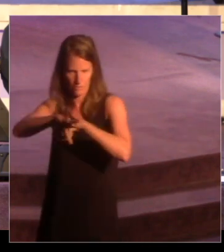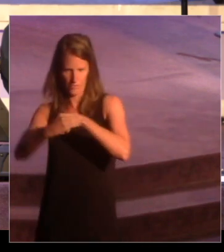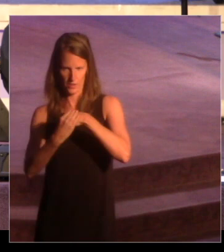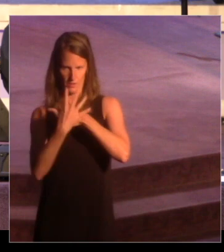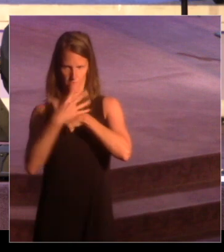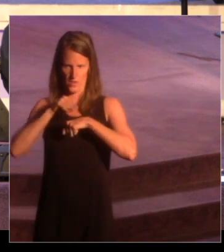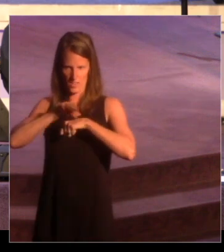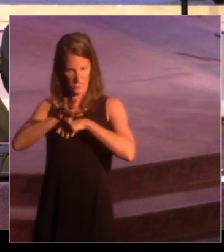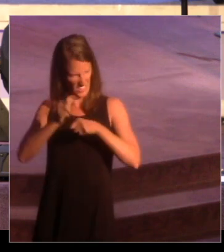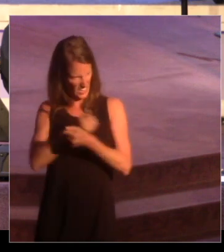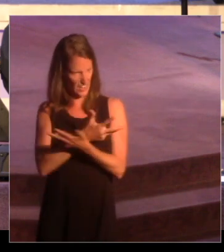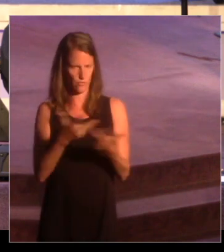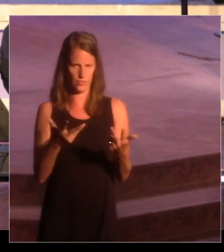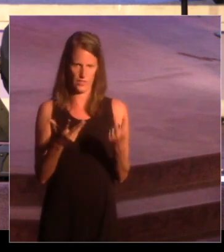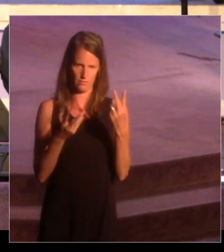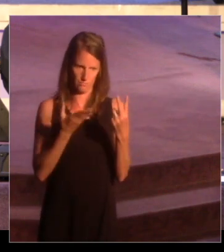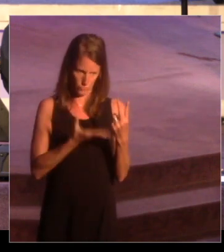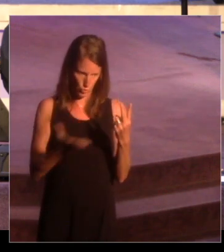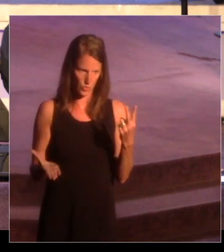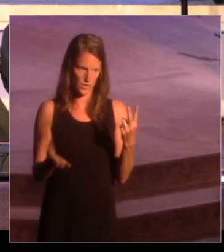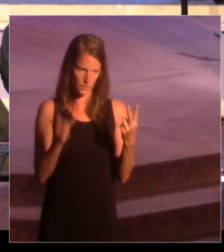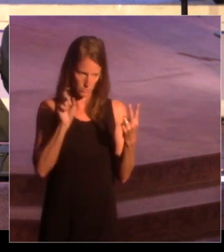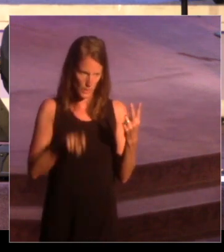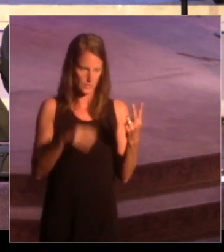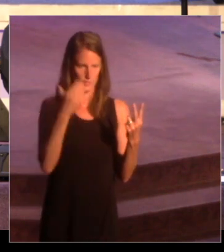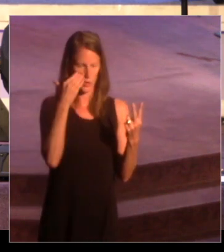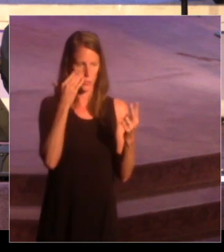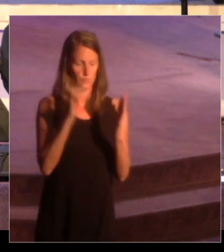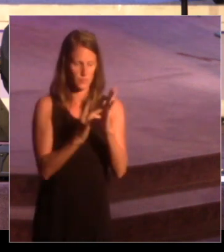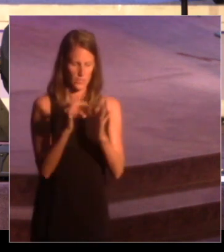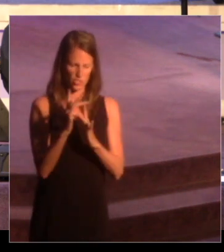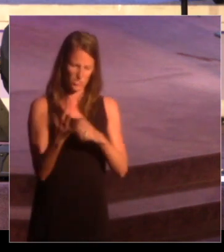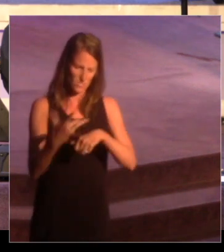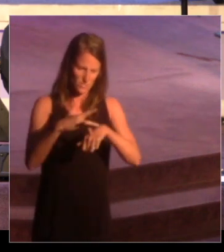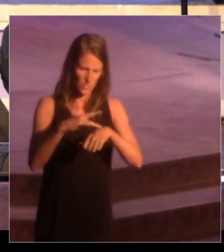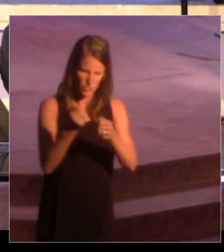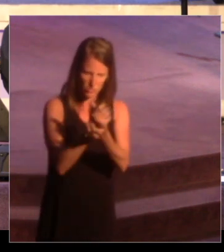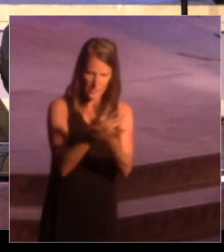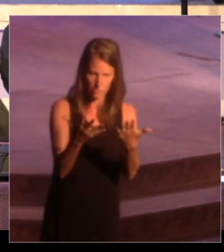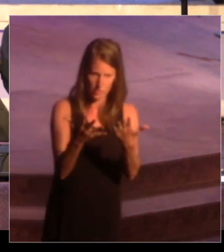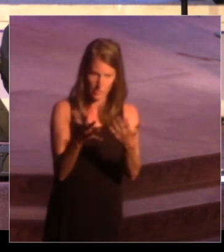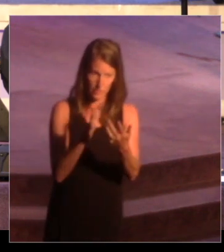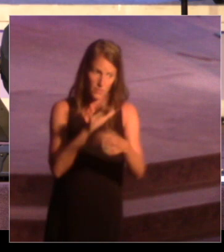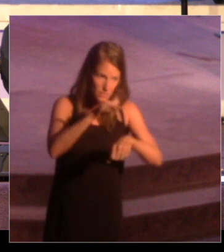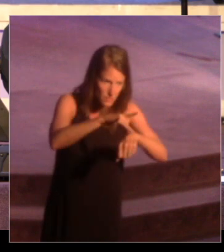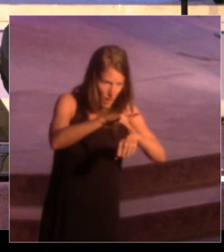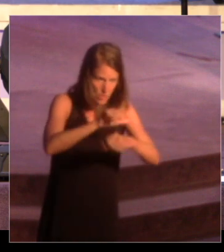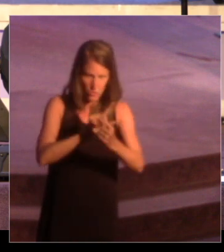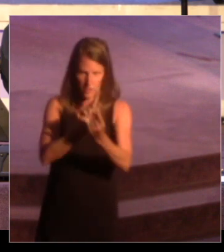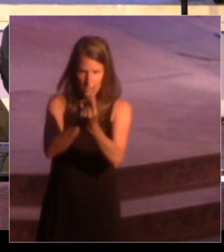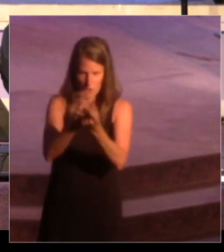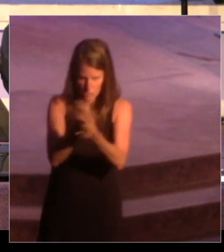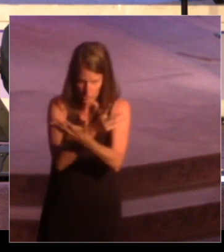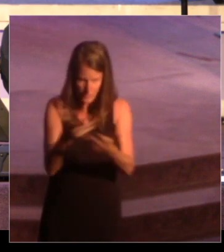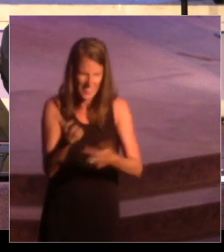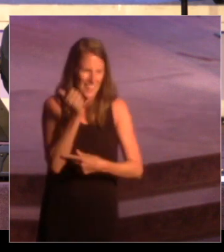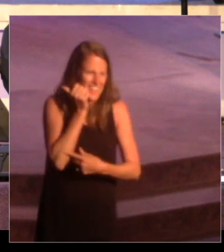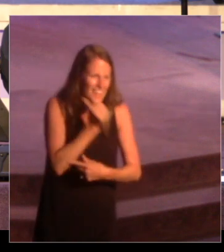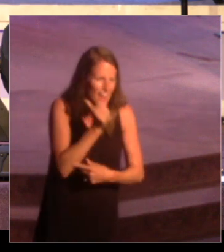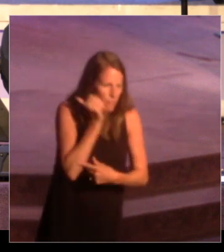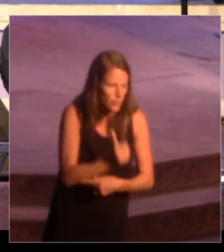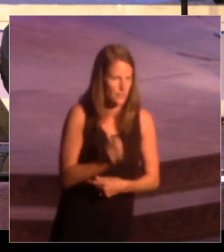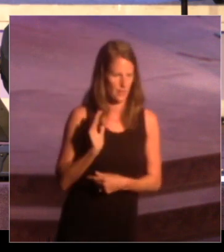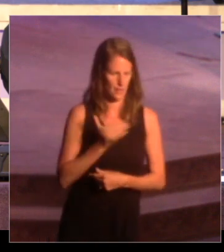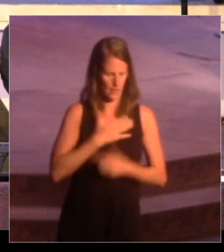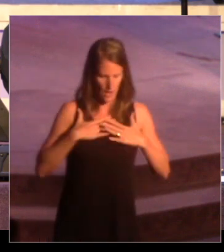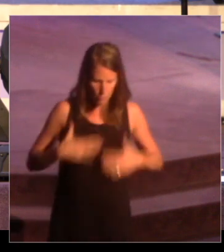and everything affects everything. First, Christ touches everything. Every day of the week, every part of us,